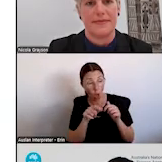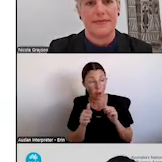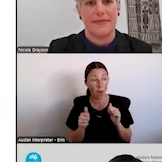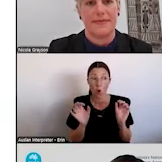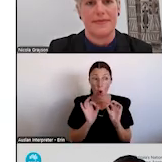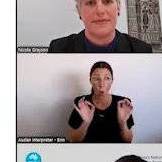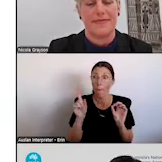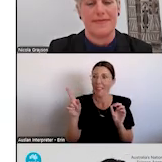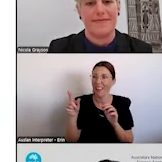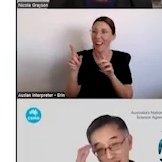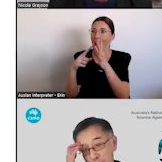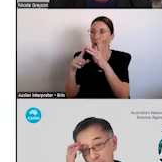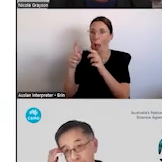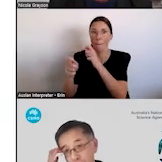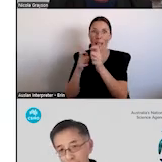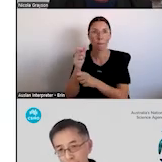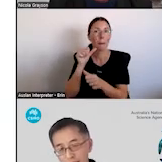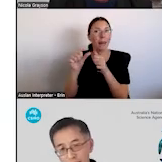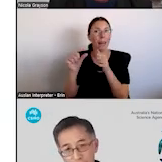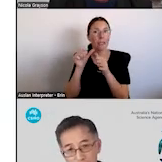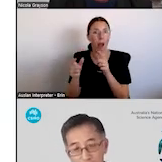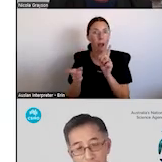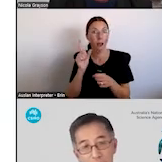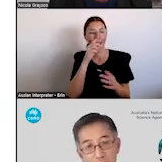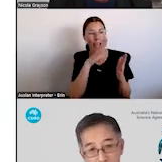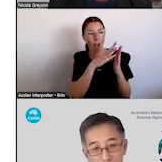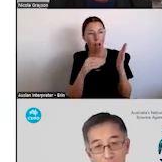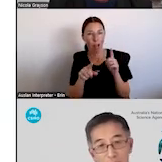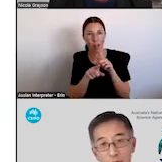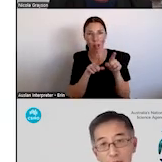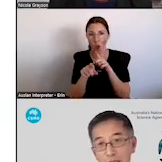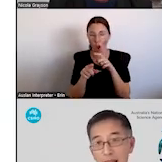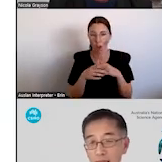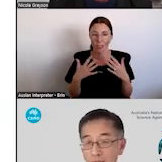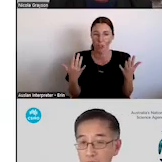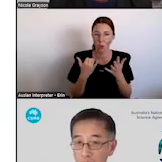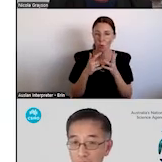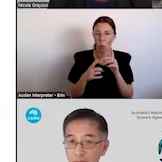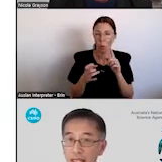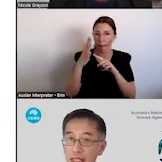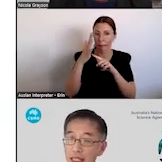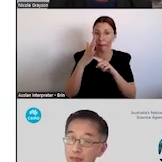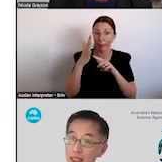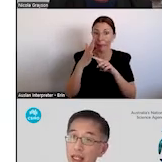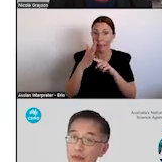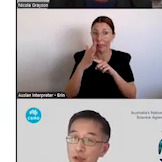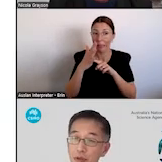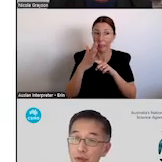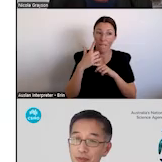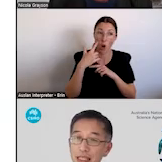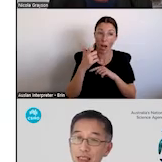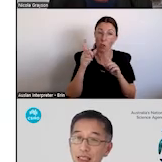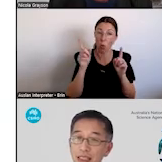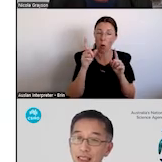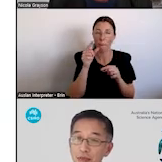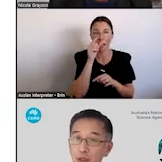after all, I can learn from it. So the key, the theoretical breakthrough, as I mentioned earlier, is being able to